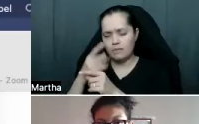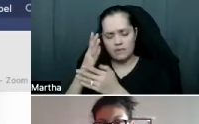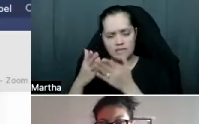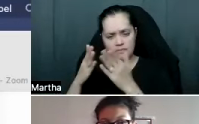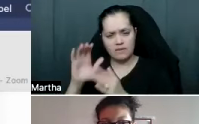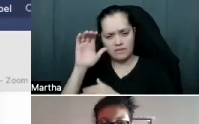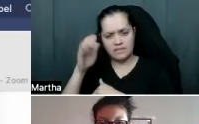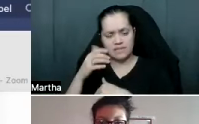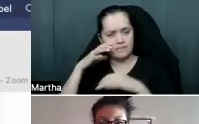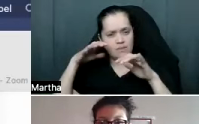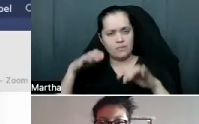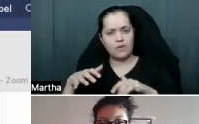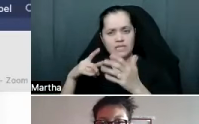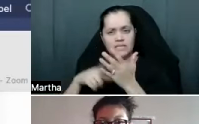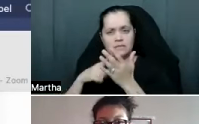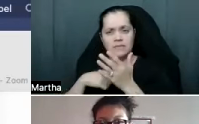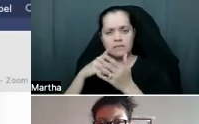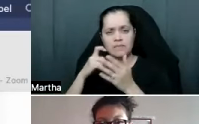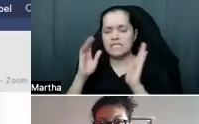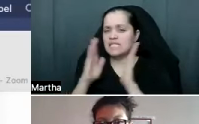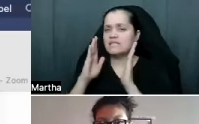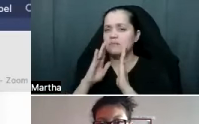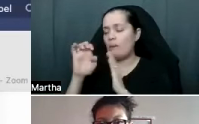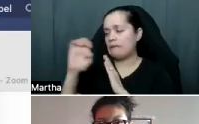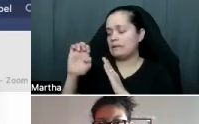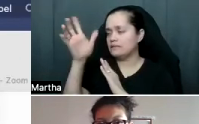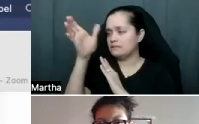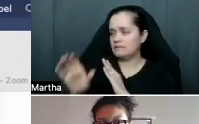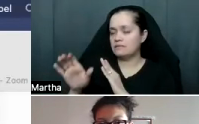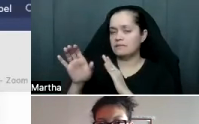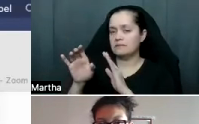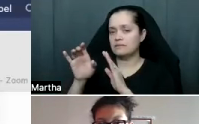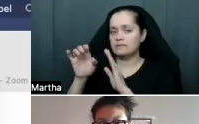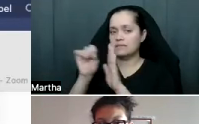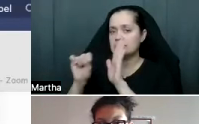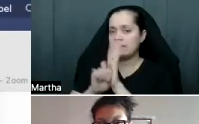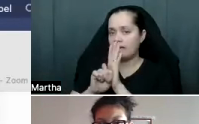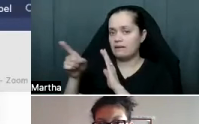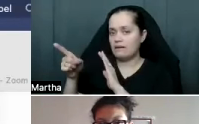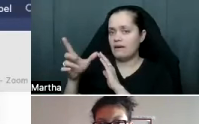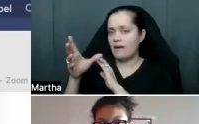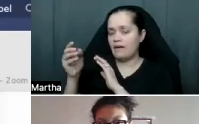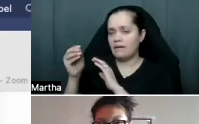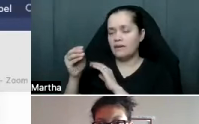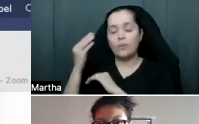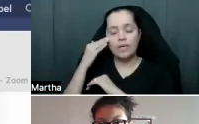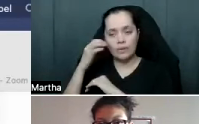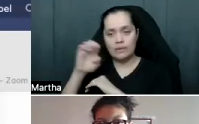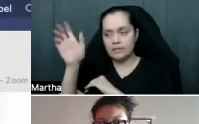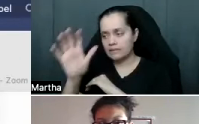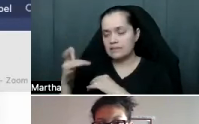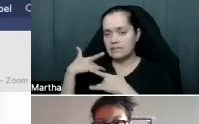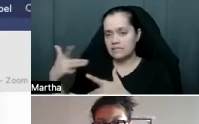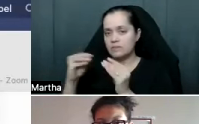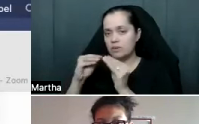just seems surprising. Sometimes it's a small East Coast state. We know the East Coast tends to be